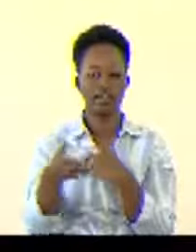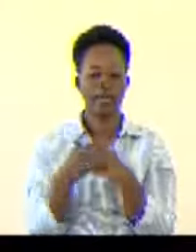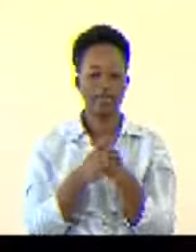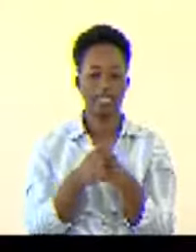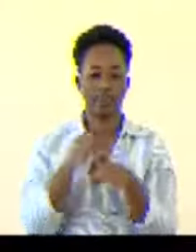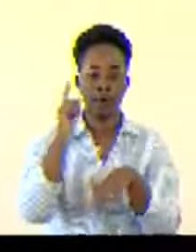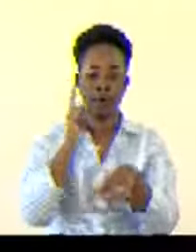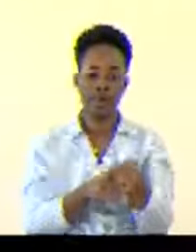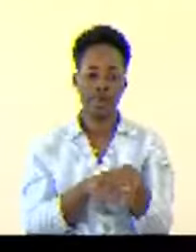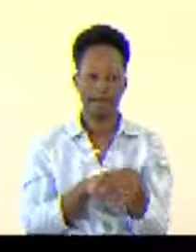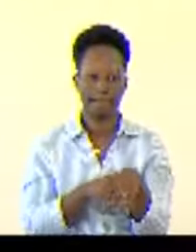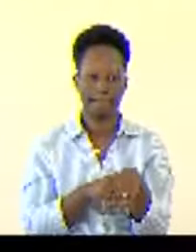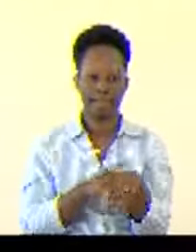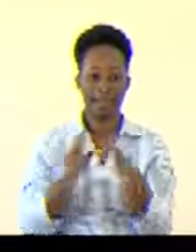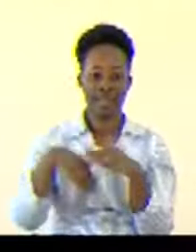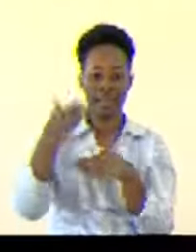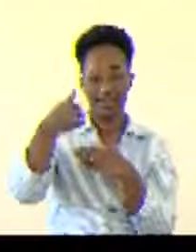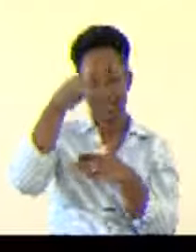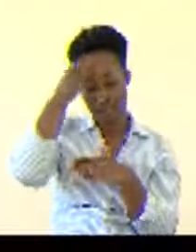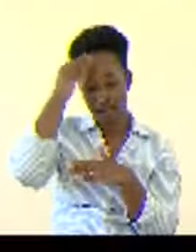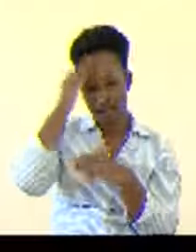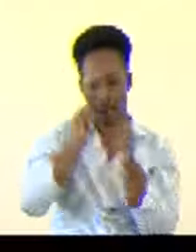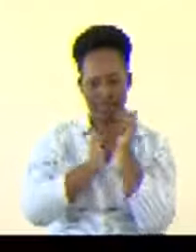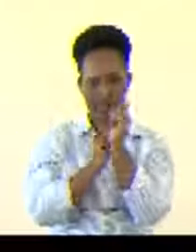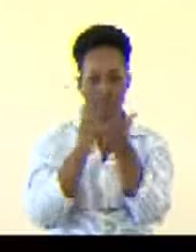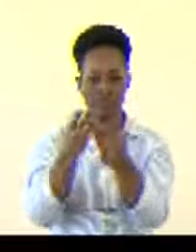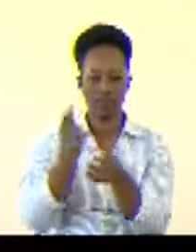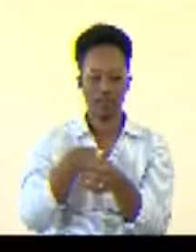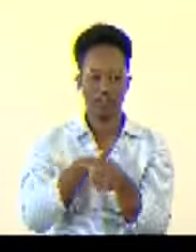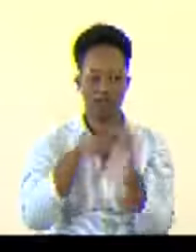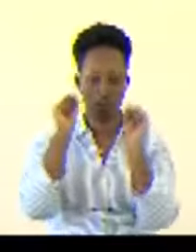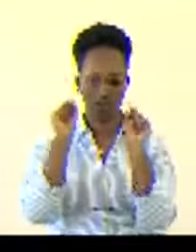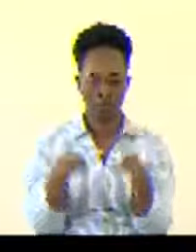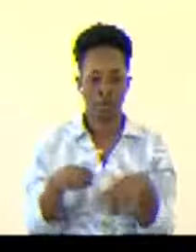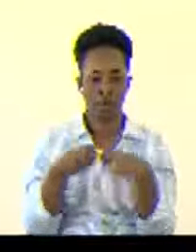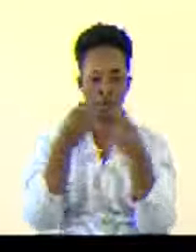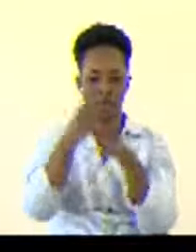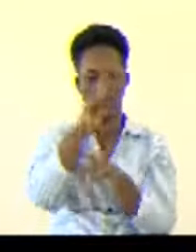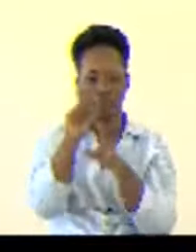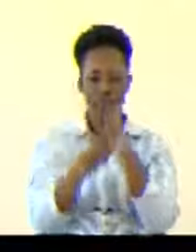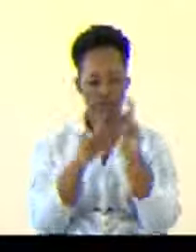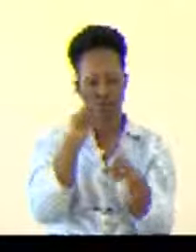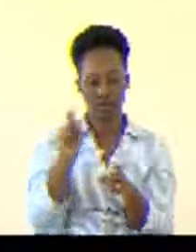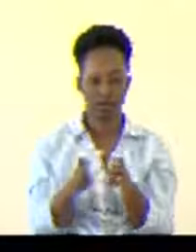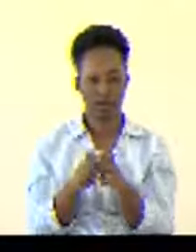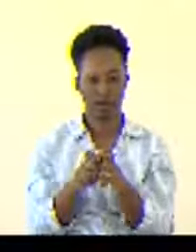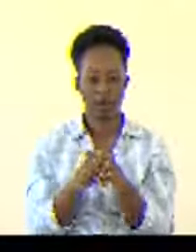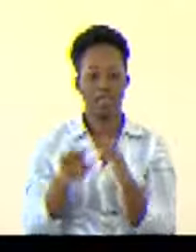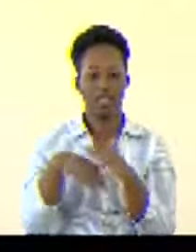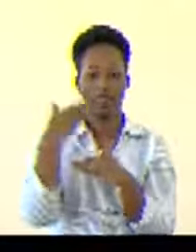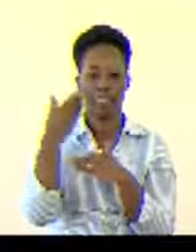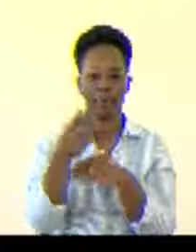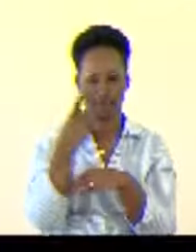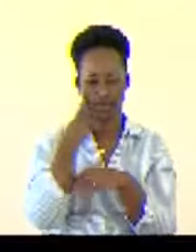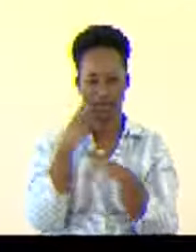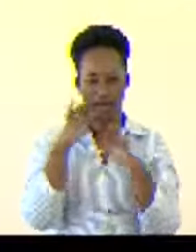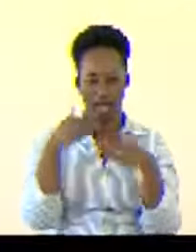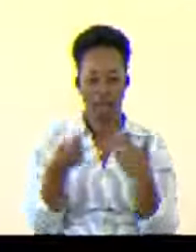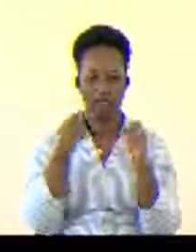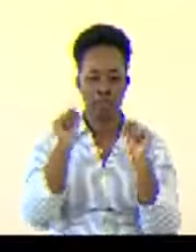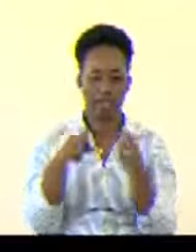when it comes to the next lesson following this, we shall be able to give out a question. Then we see how we can